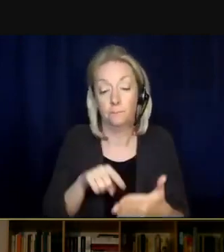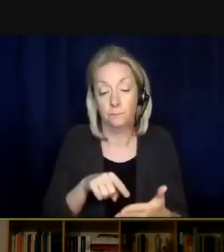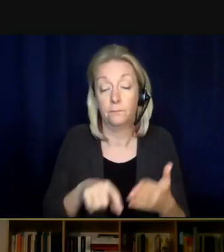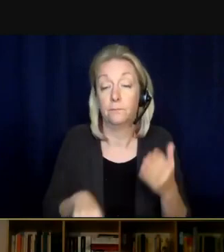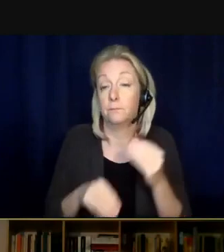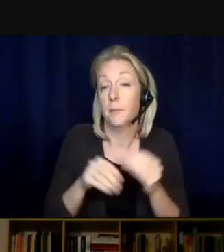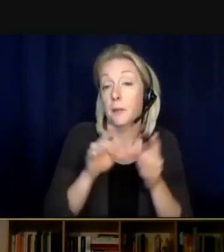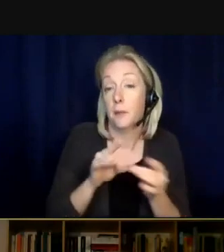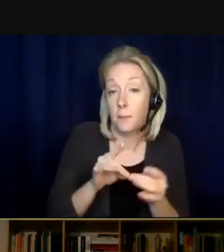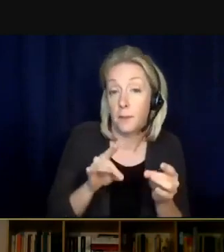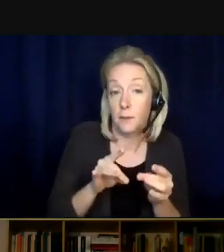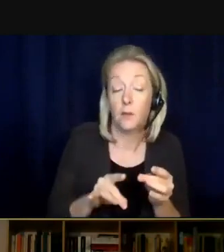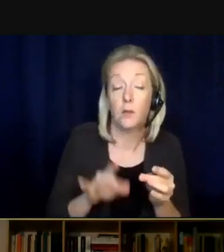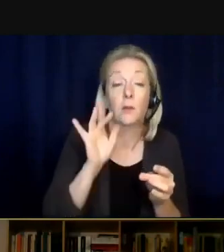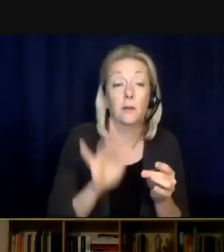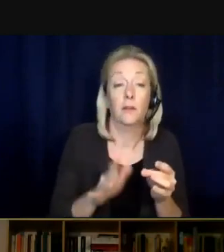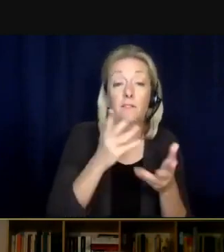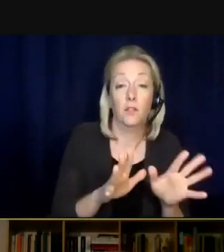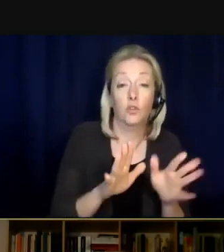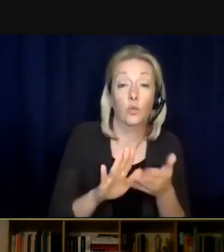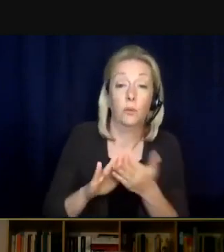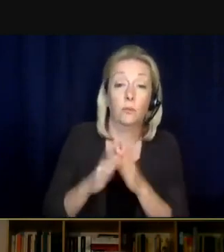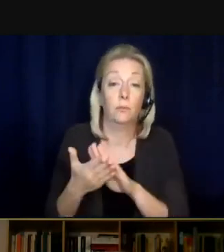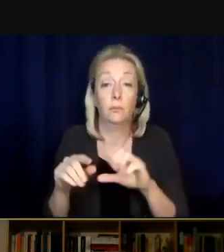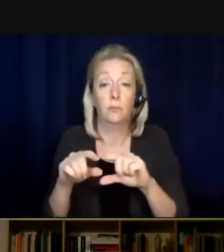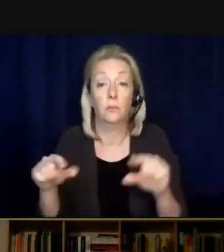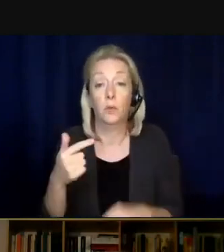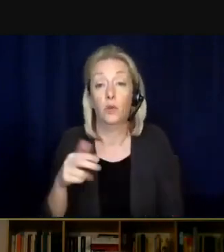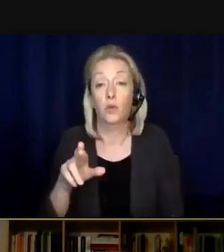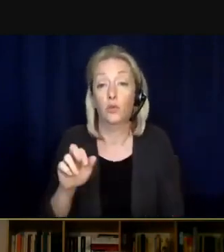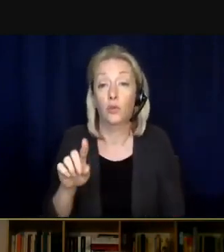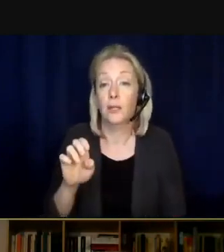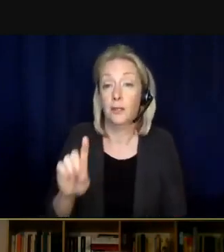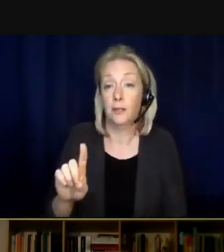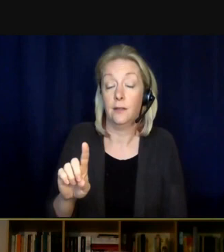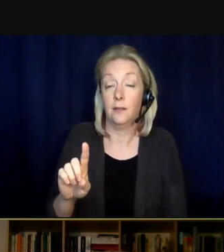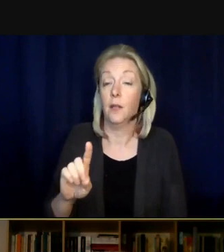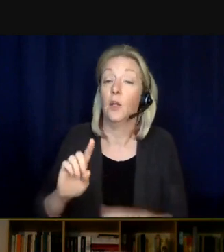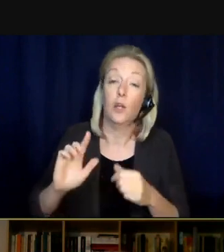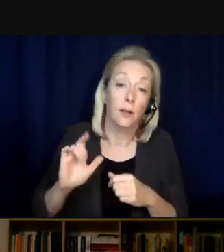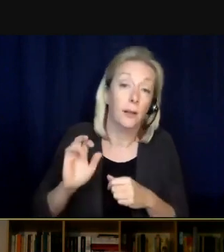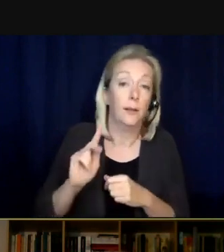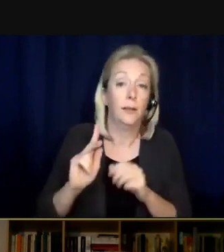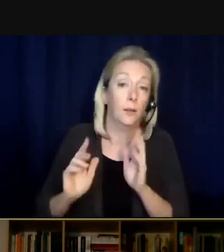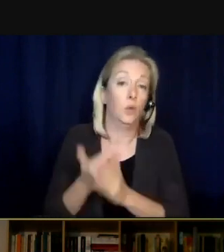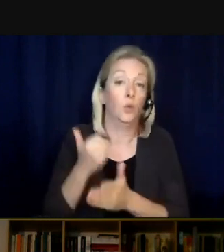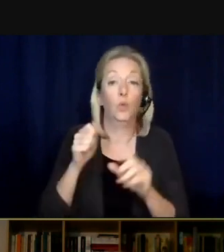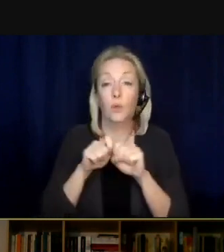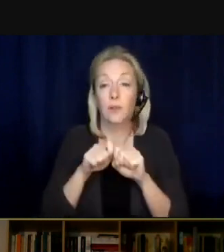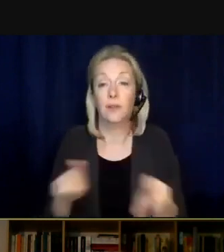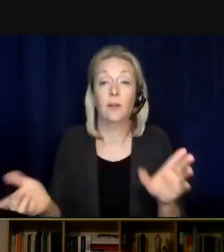click finish, this will say graded. And again, the link will change and you can give the students their new